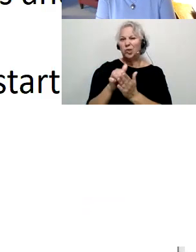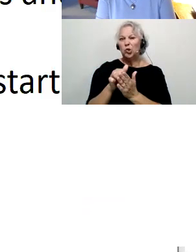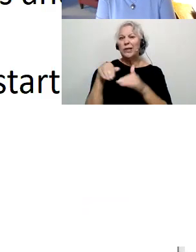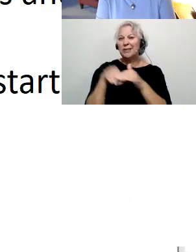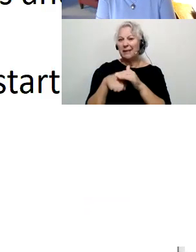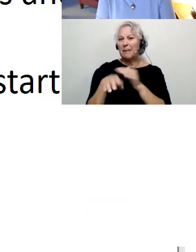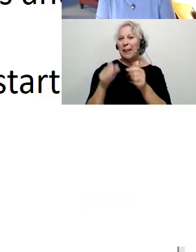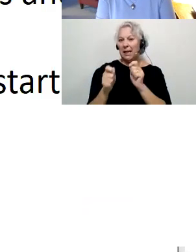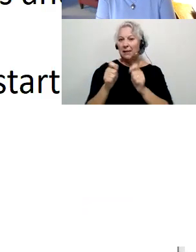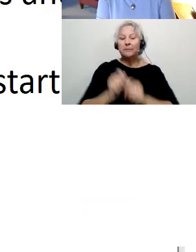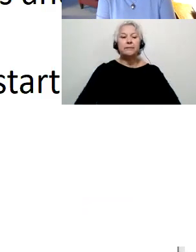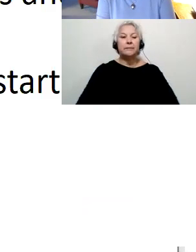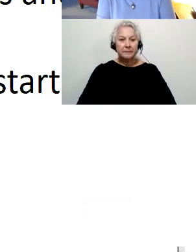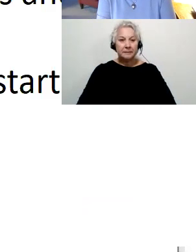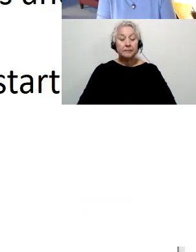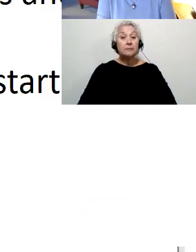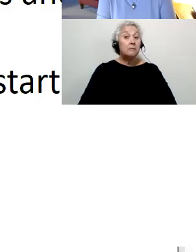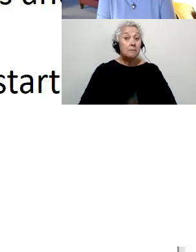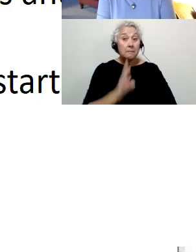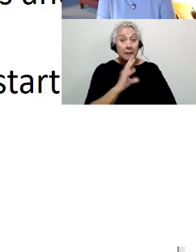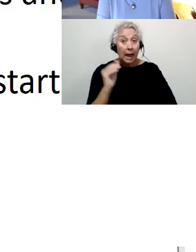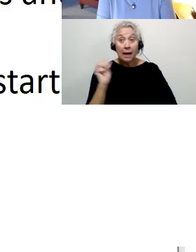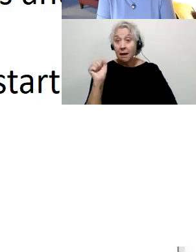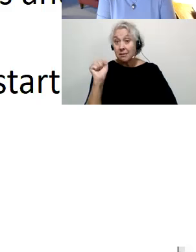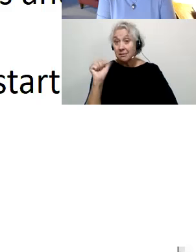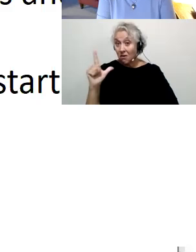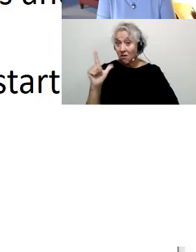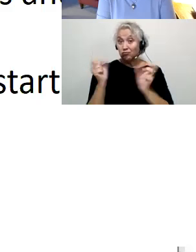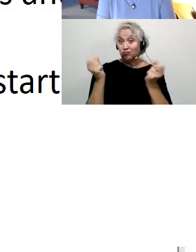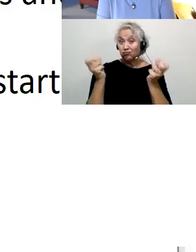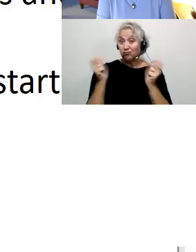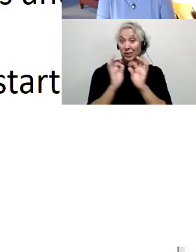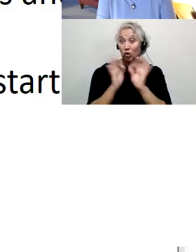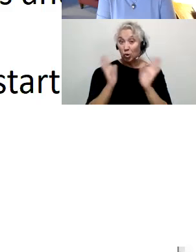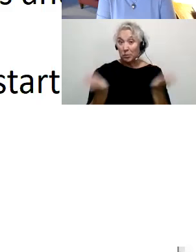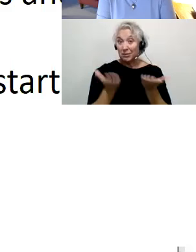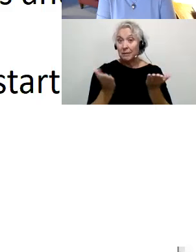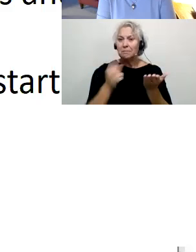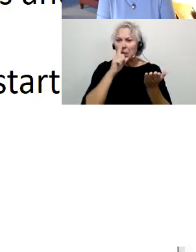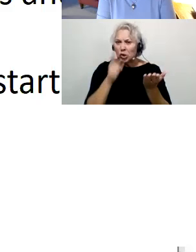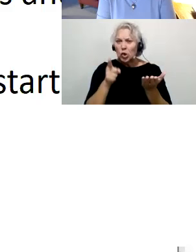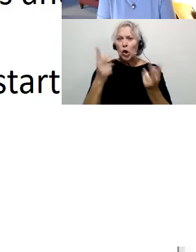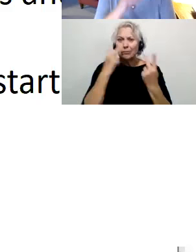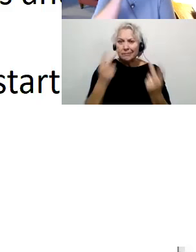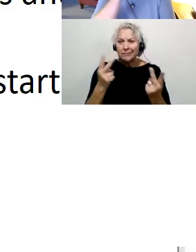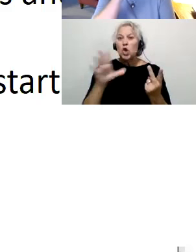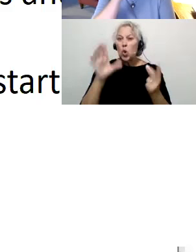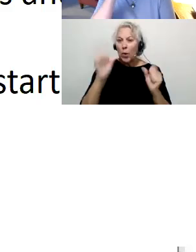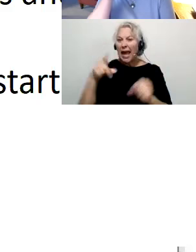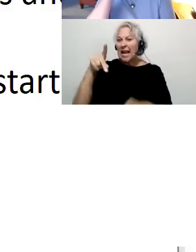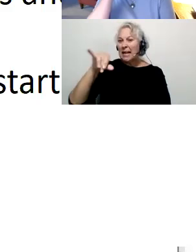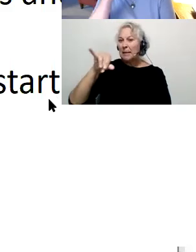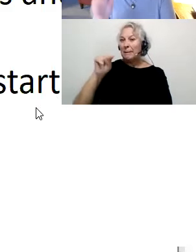settings. We also have ASL interpreters present. To ensure they are visible, you may pin